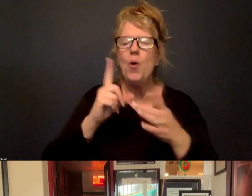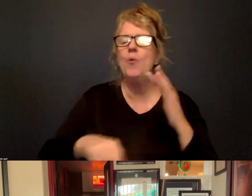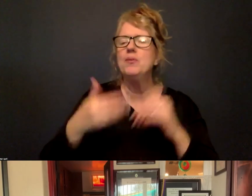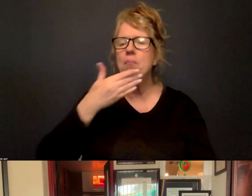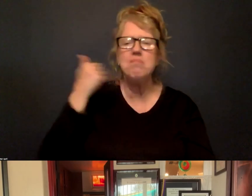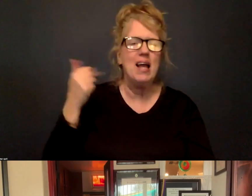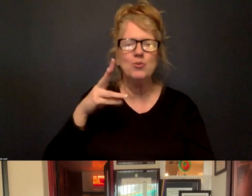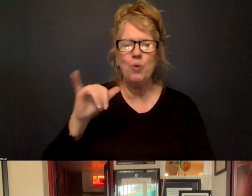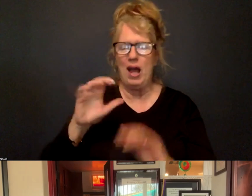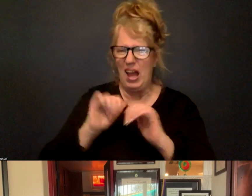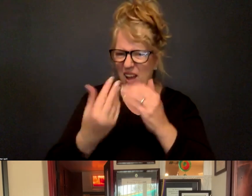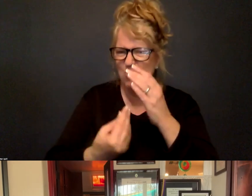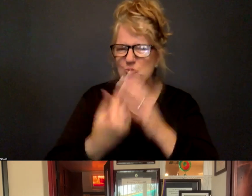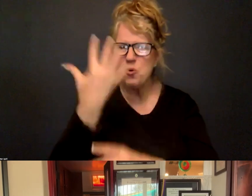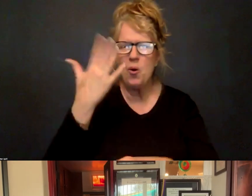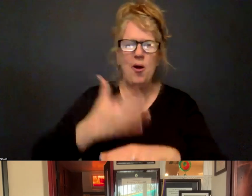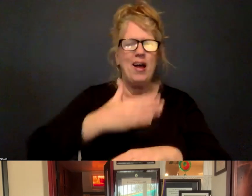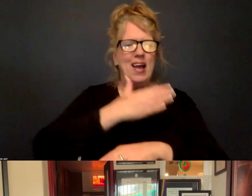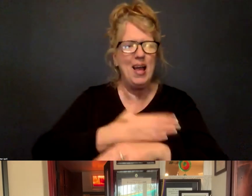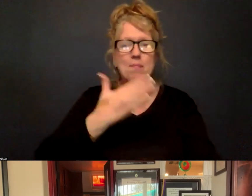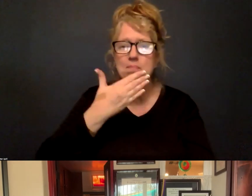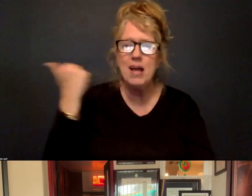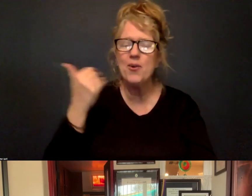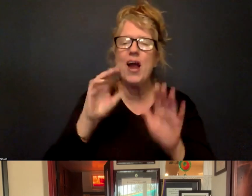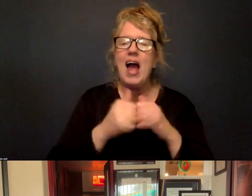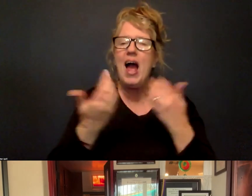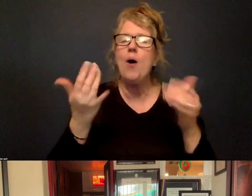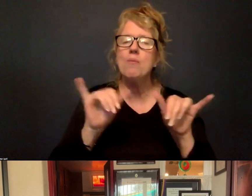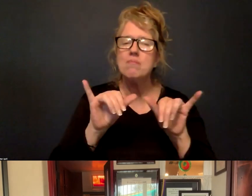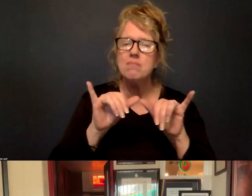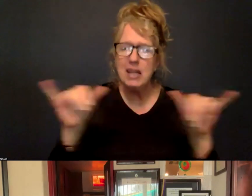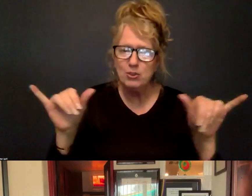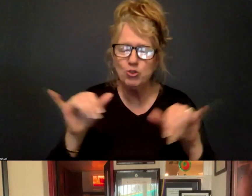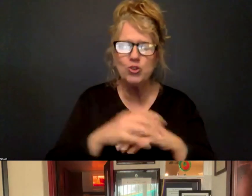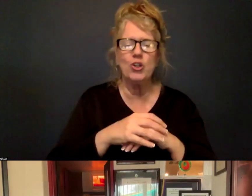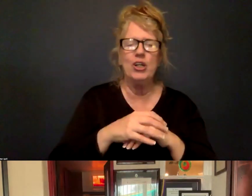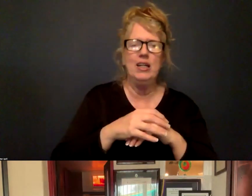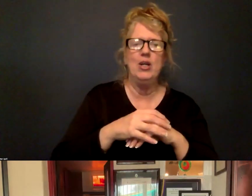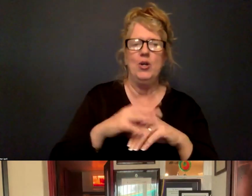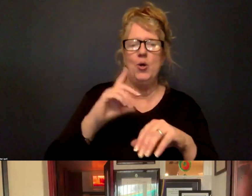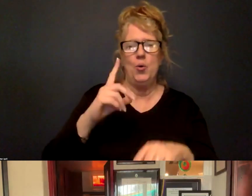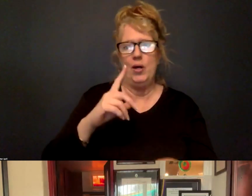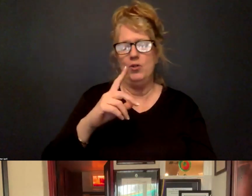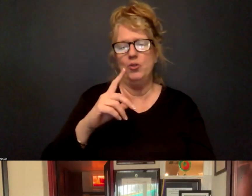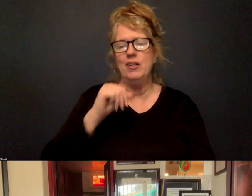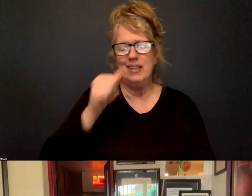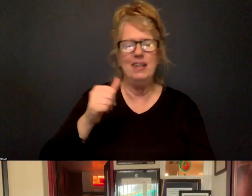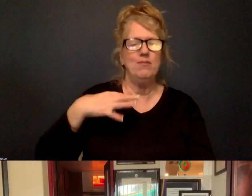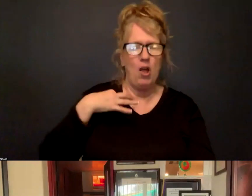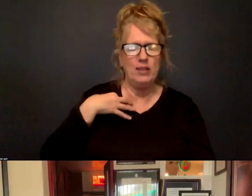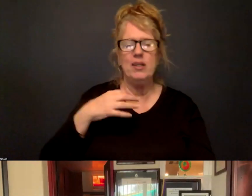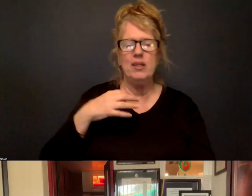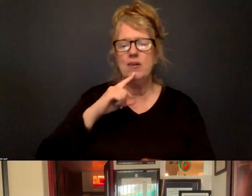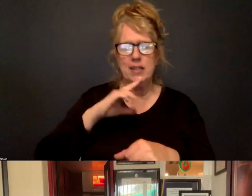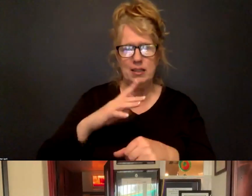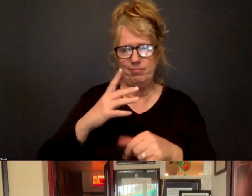that we could grow in getting better at measuring that when we are doing involuntary commitment within a crisis center that